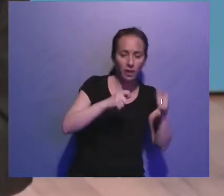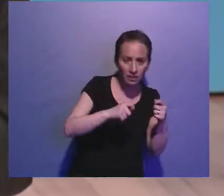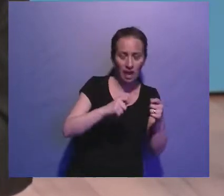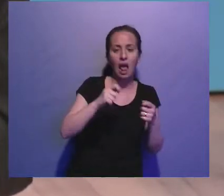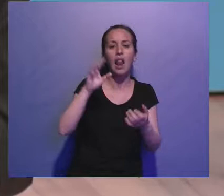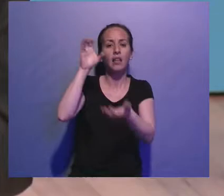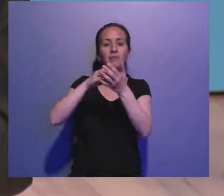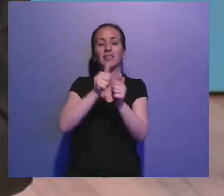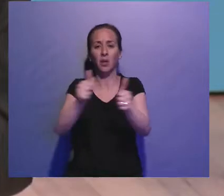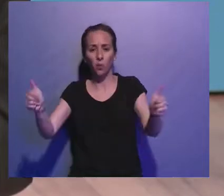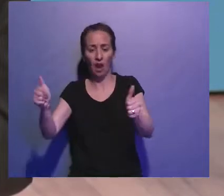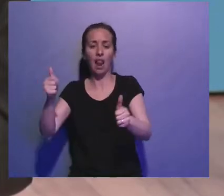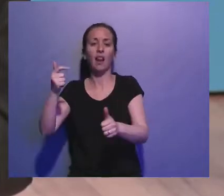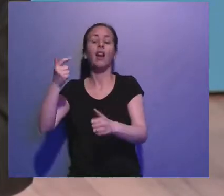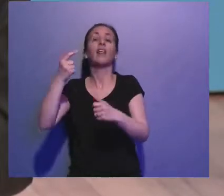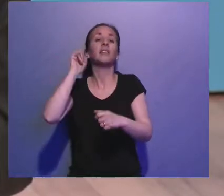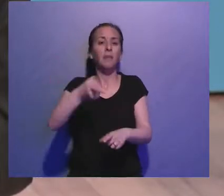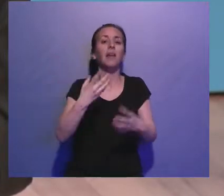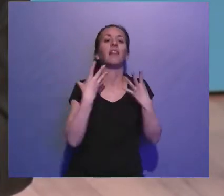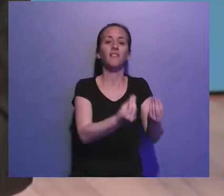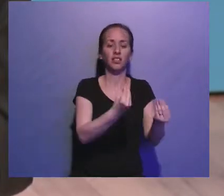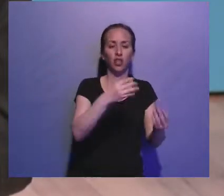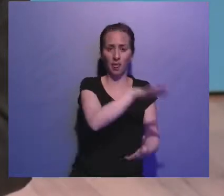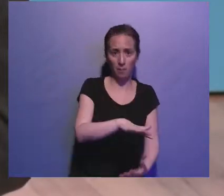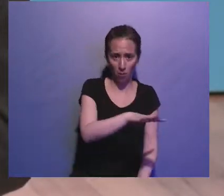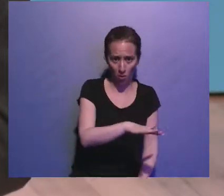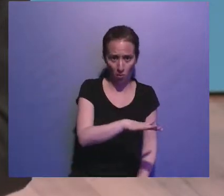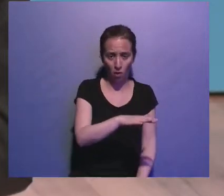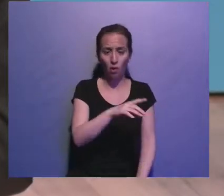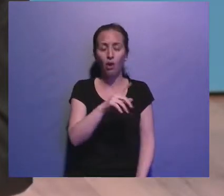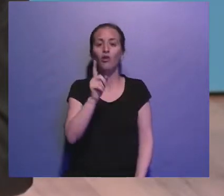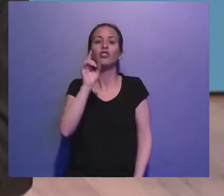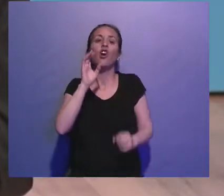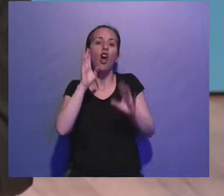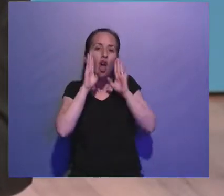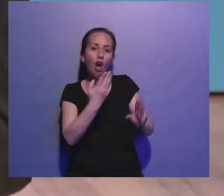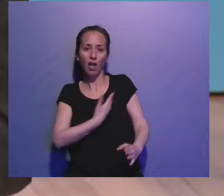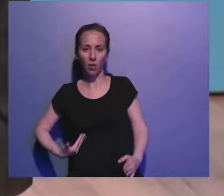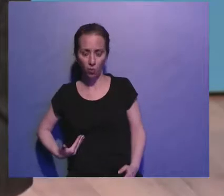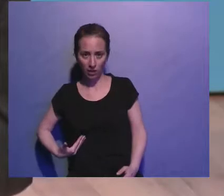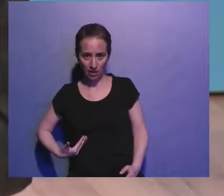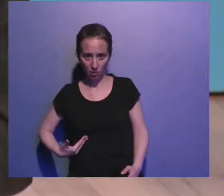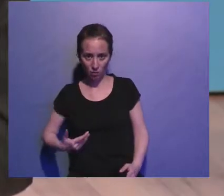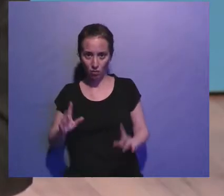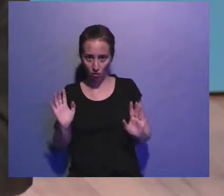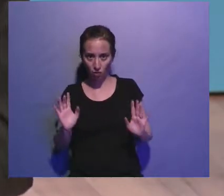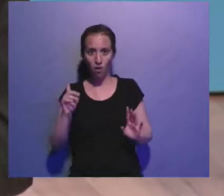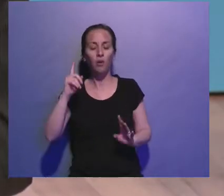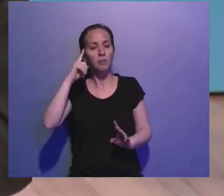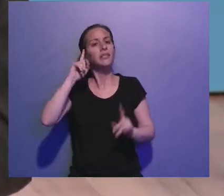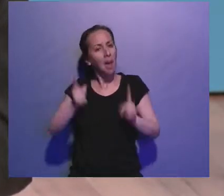the executive power involved, but also the Ombudsman's office and the other branches of